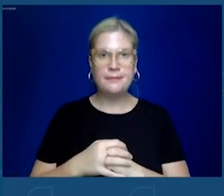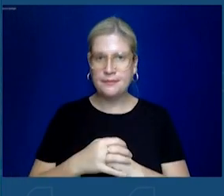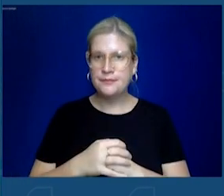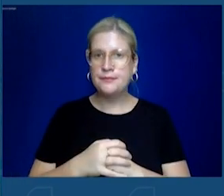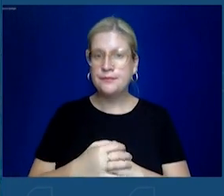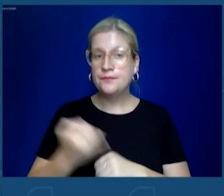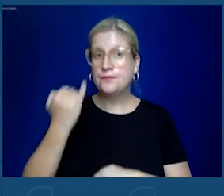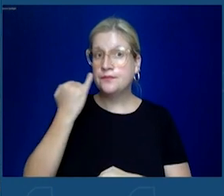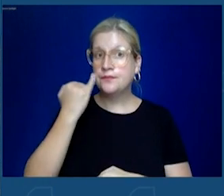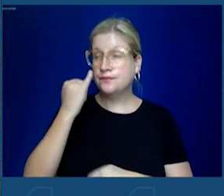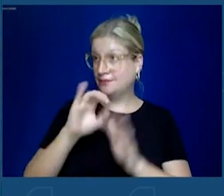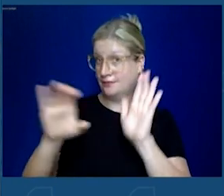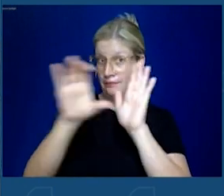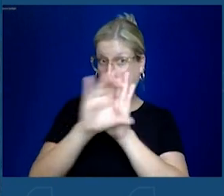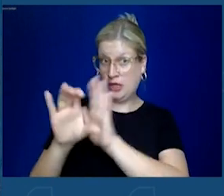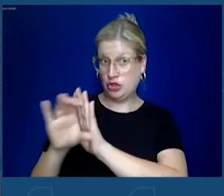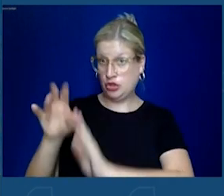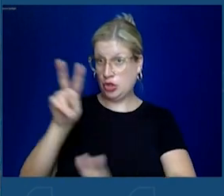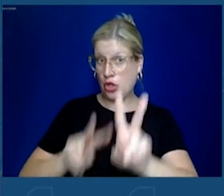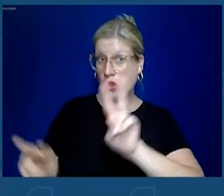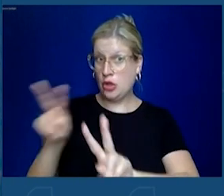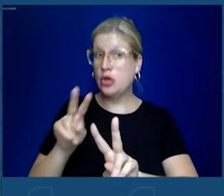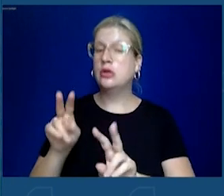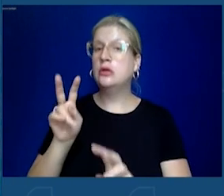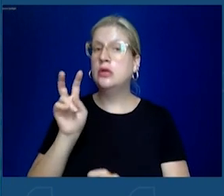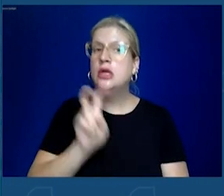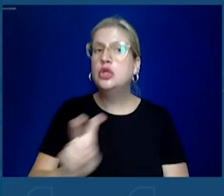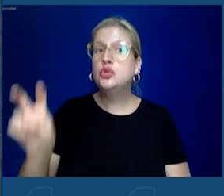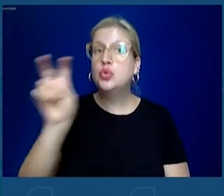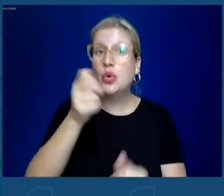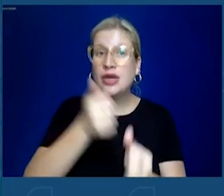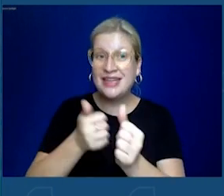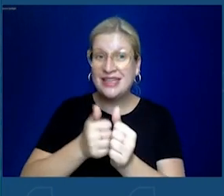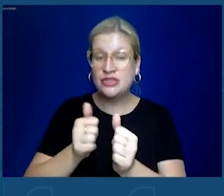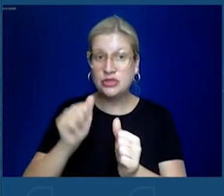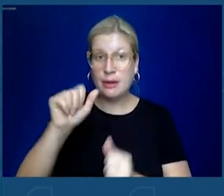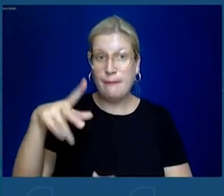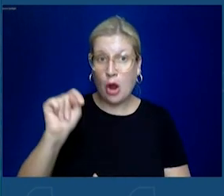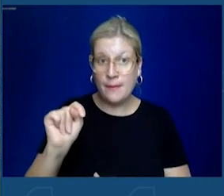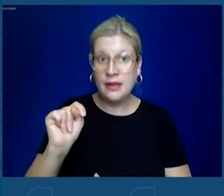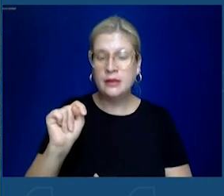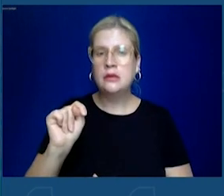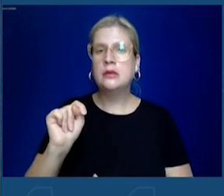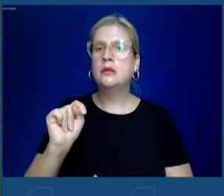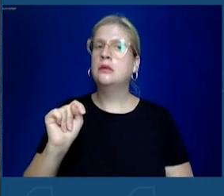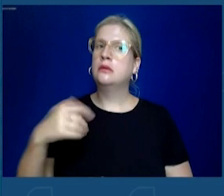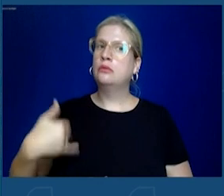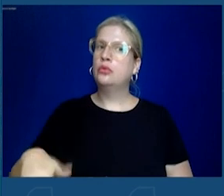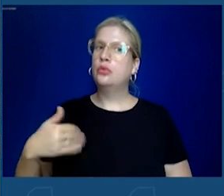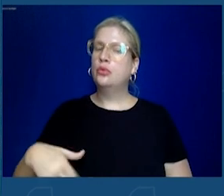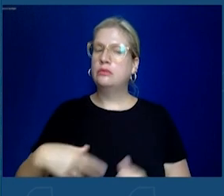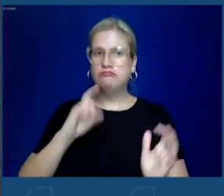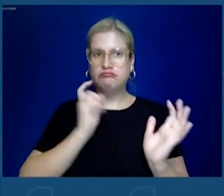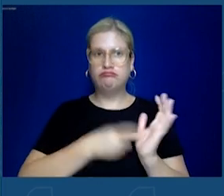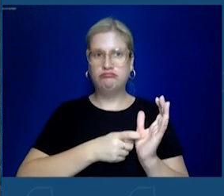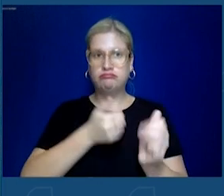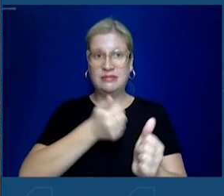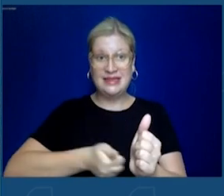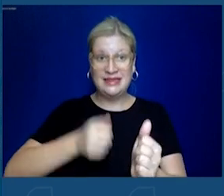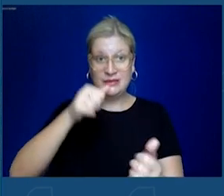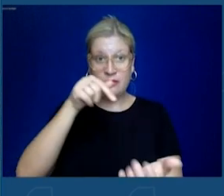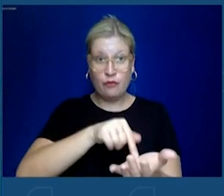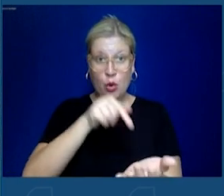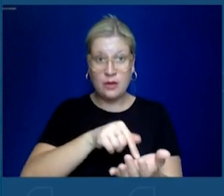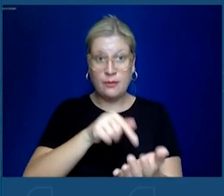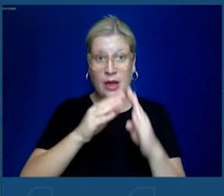you tour the units, you will see that these affordable housing units actually look